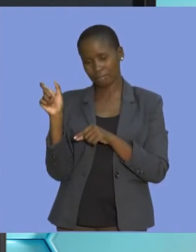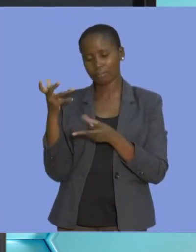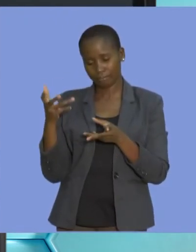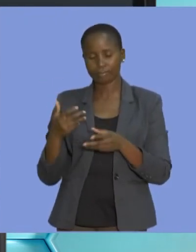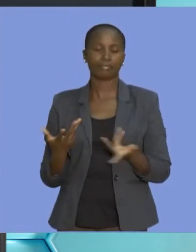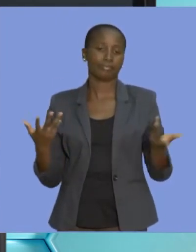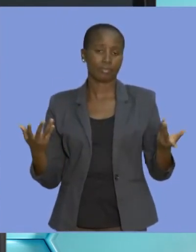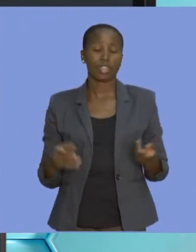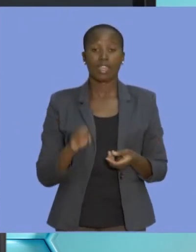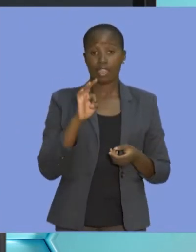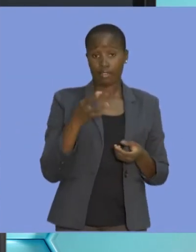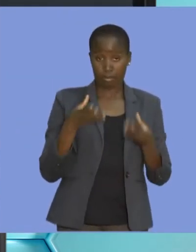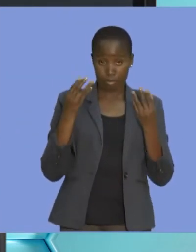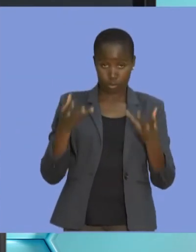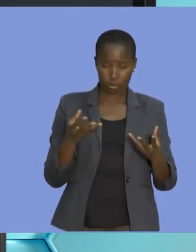we can read